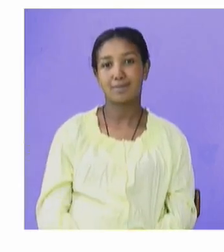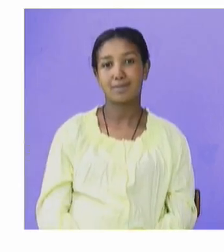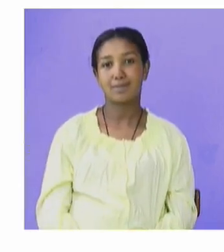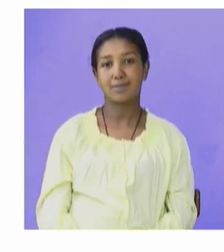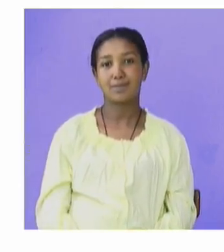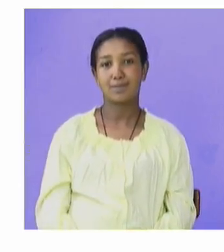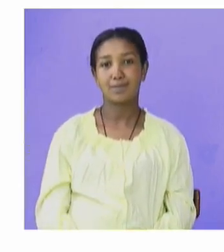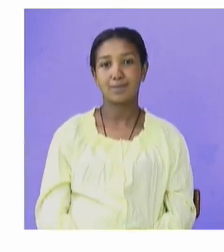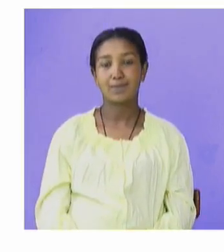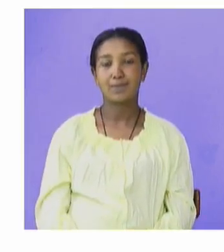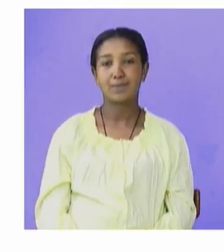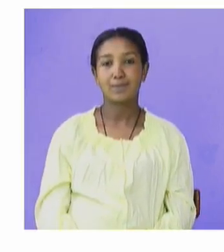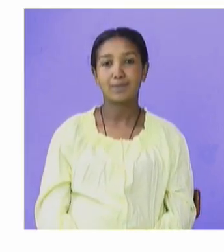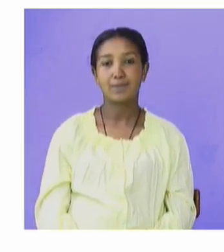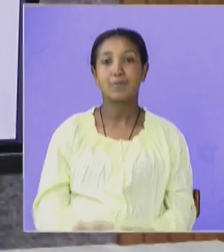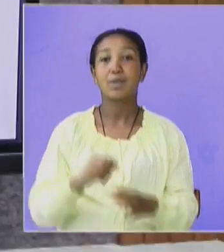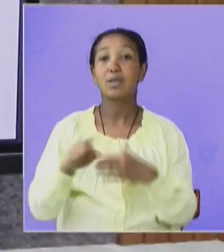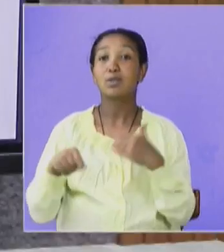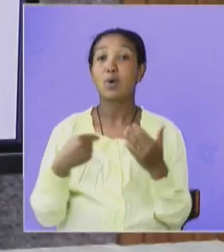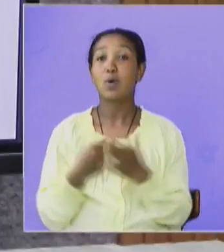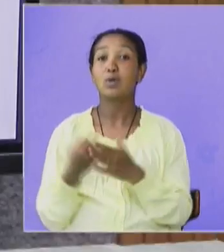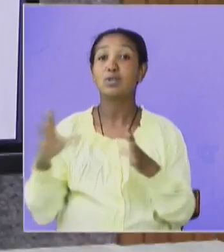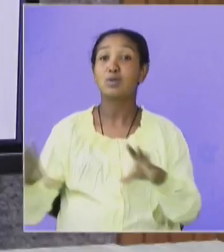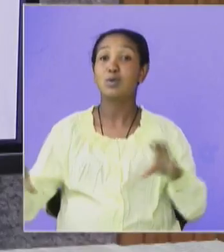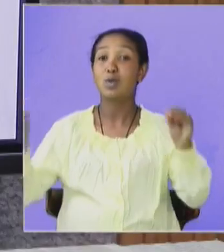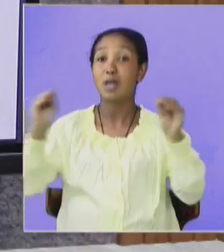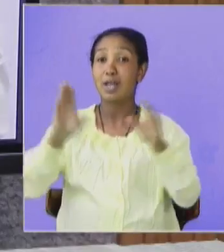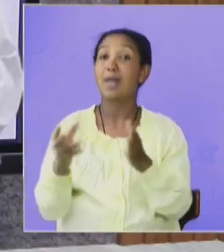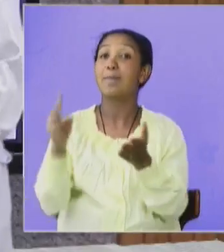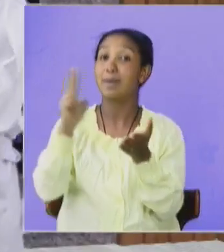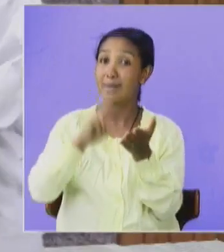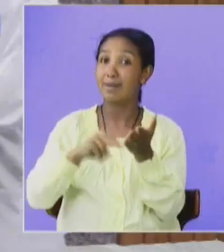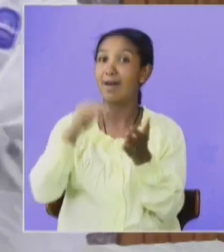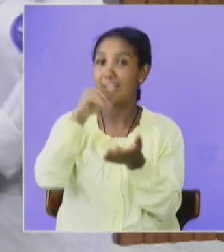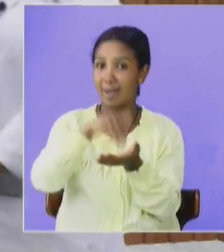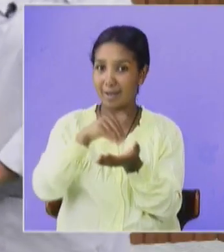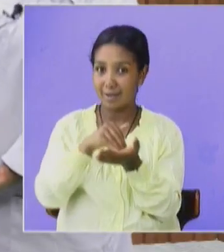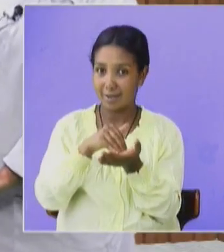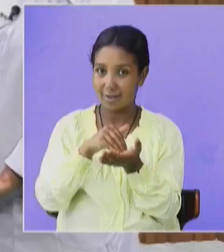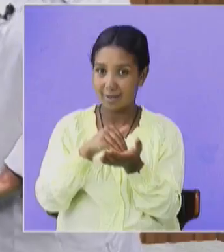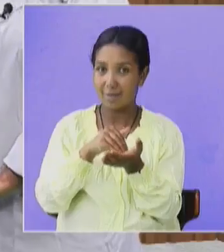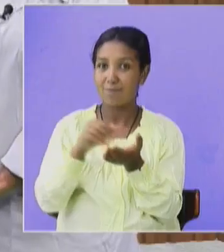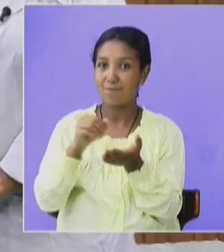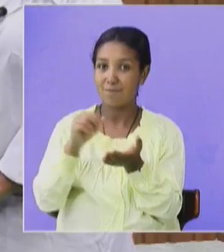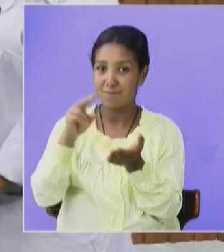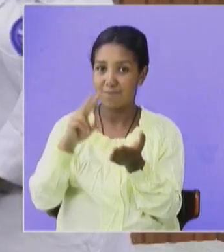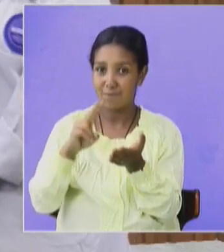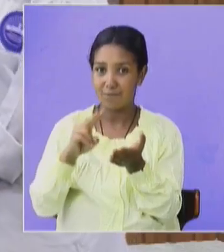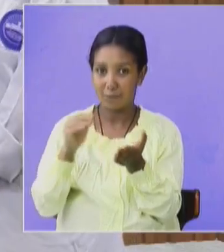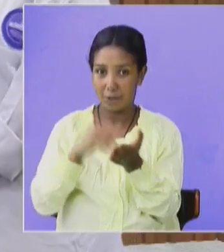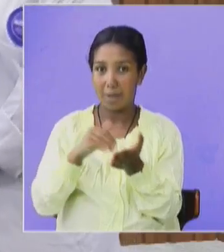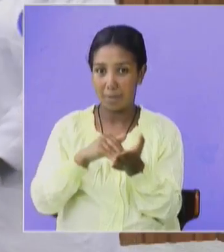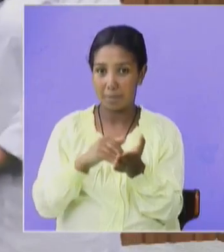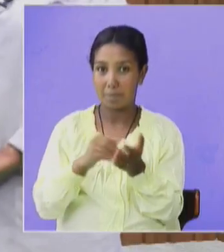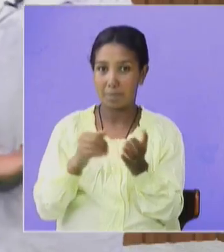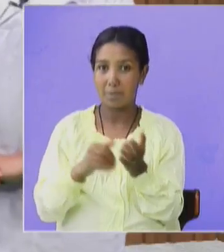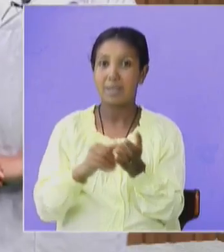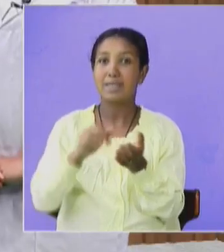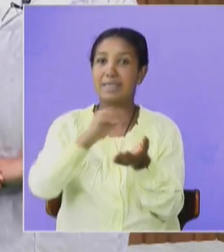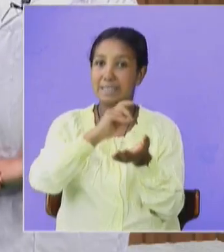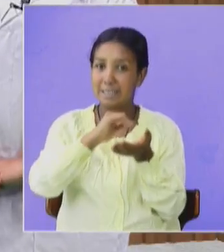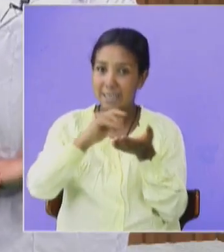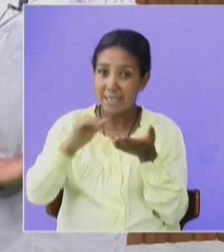fixes. So students, let me read once these verbs together. Study,